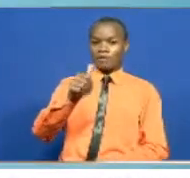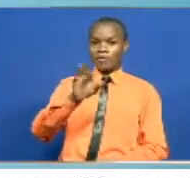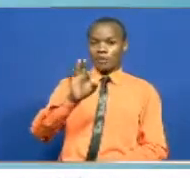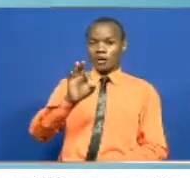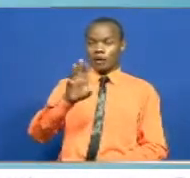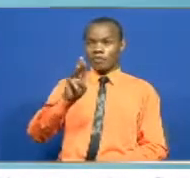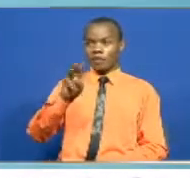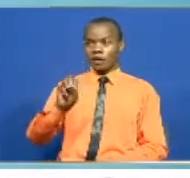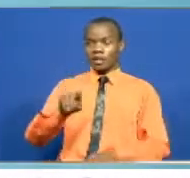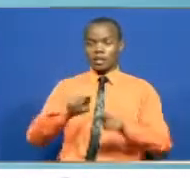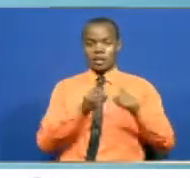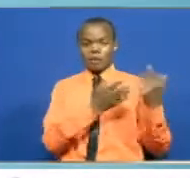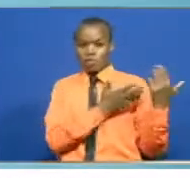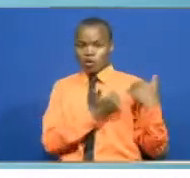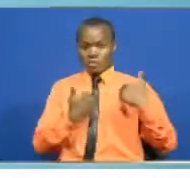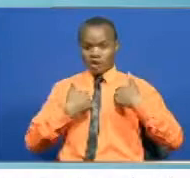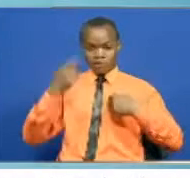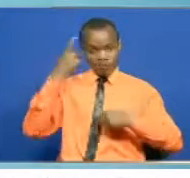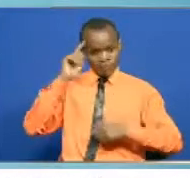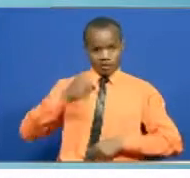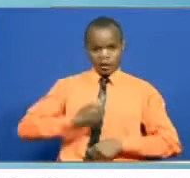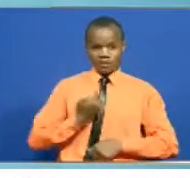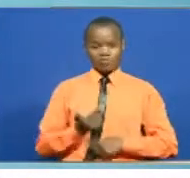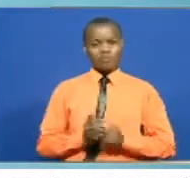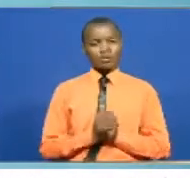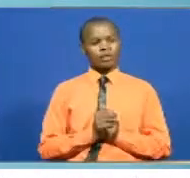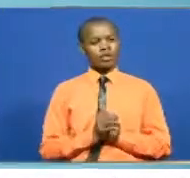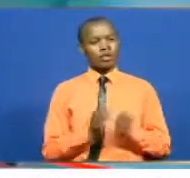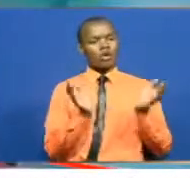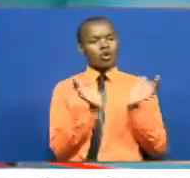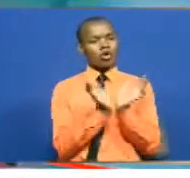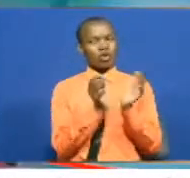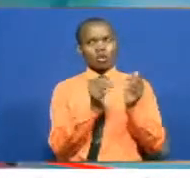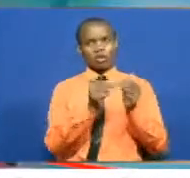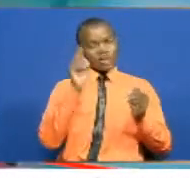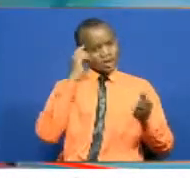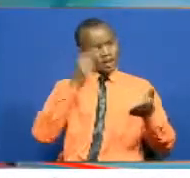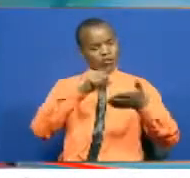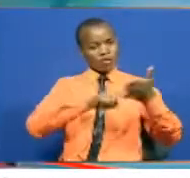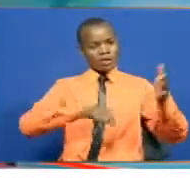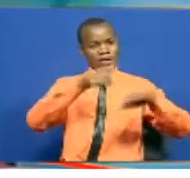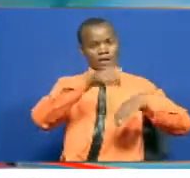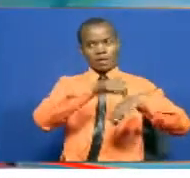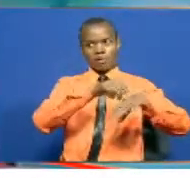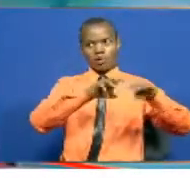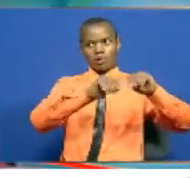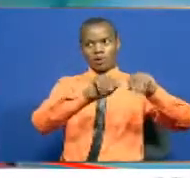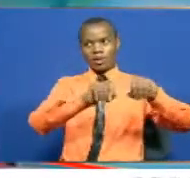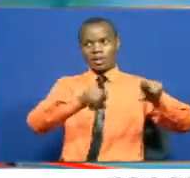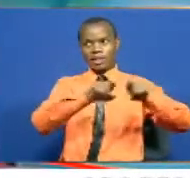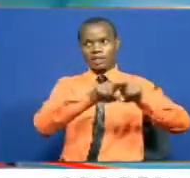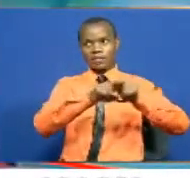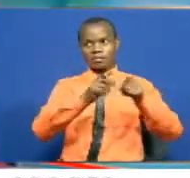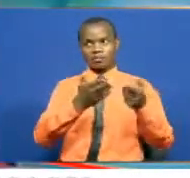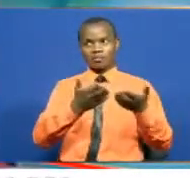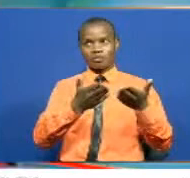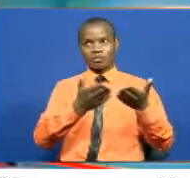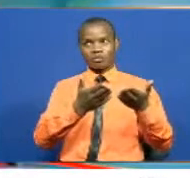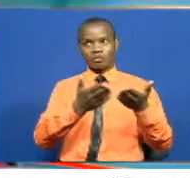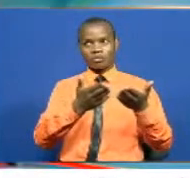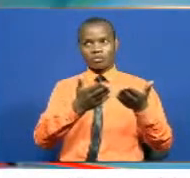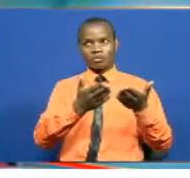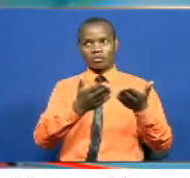and high hopes for ourselves. Coach, your take on, you know, the pre-qualifiers and also AfroCon, because it really gave